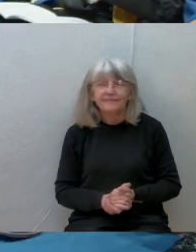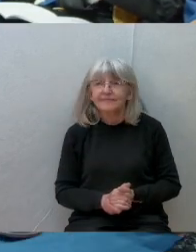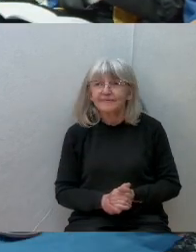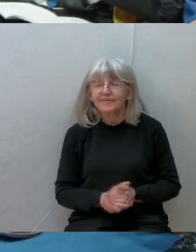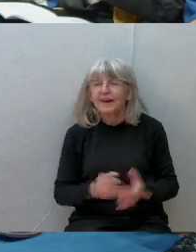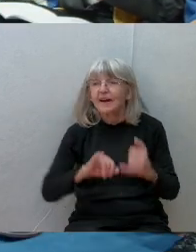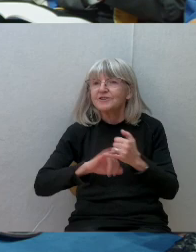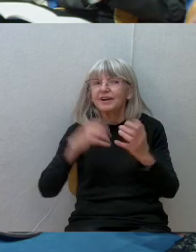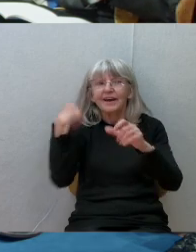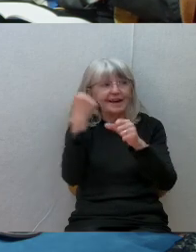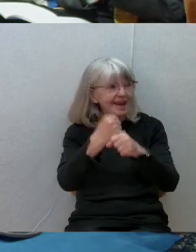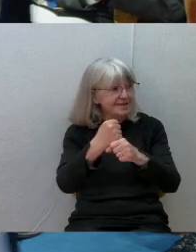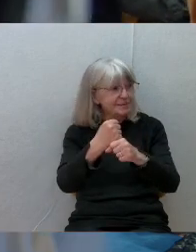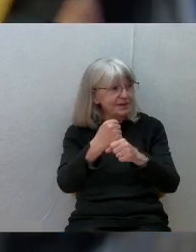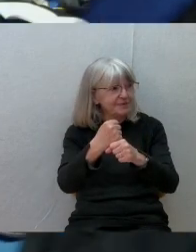Shayna Gillespie.